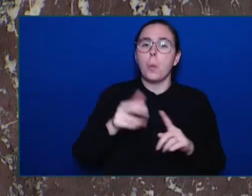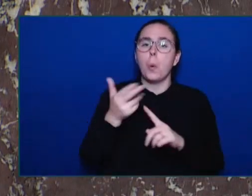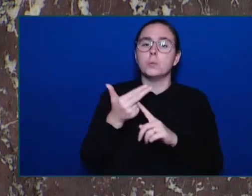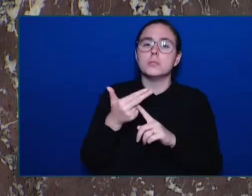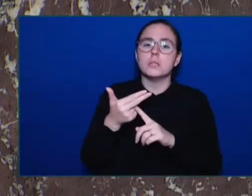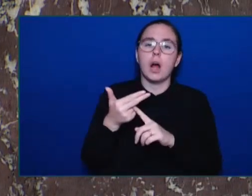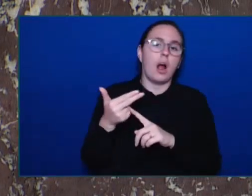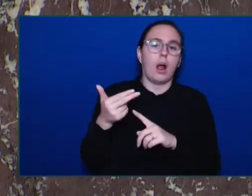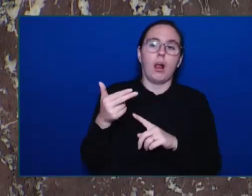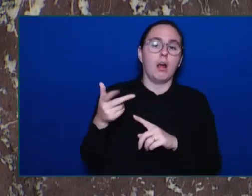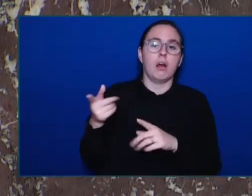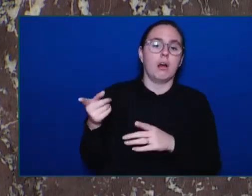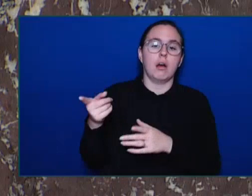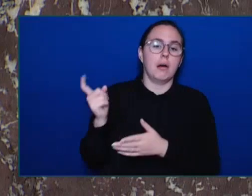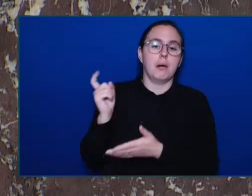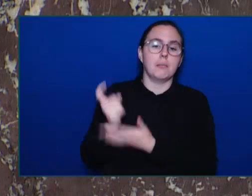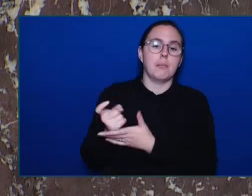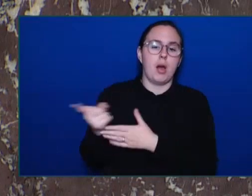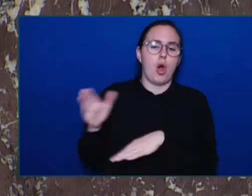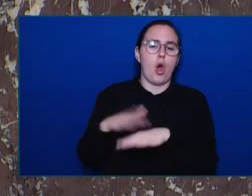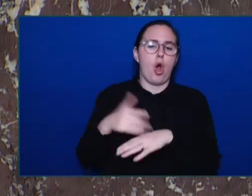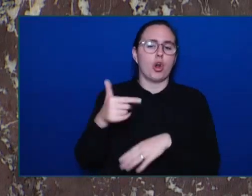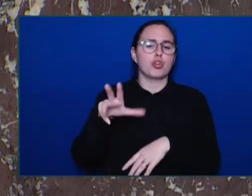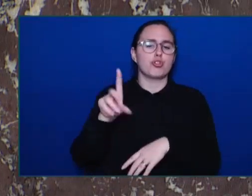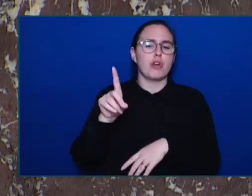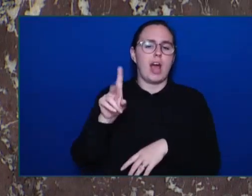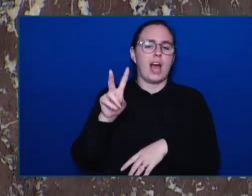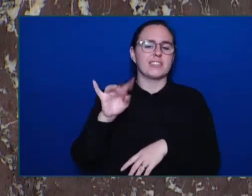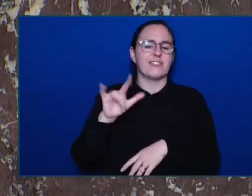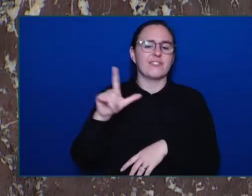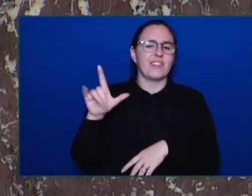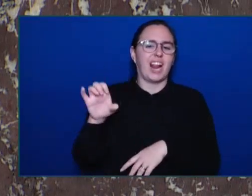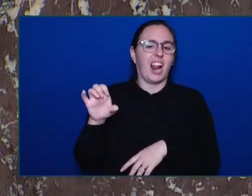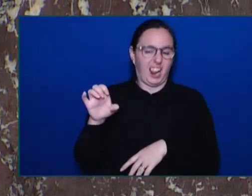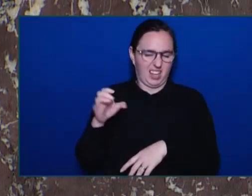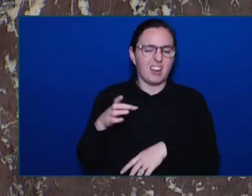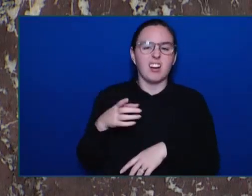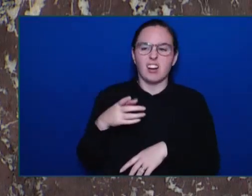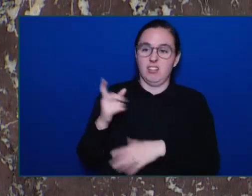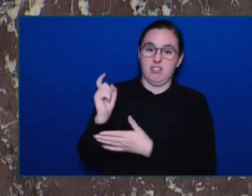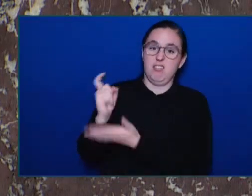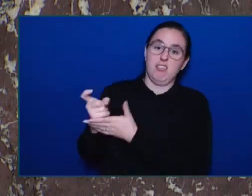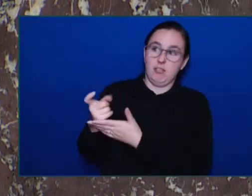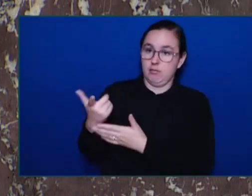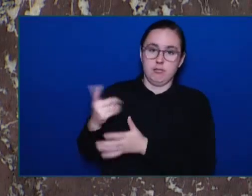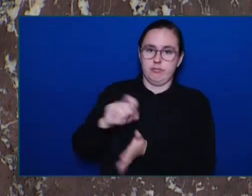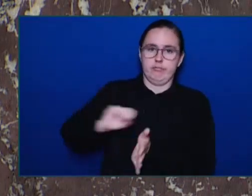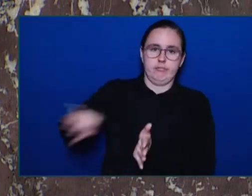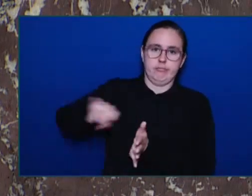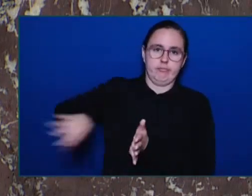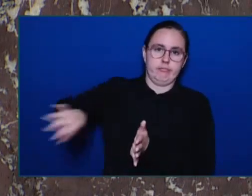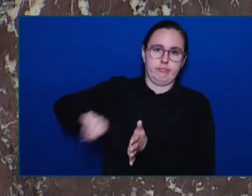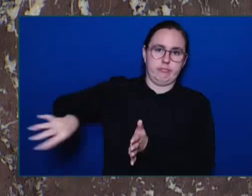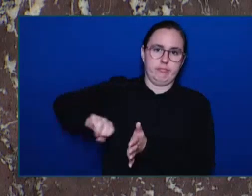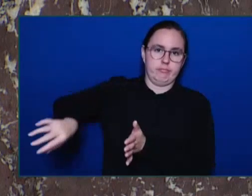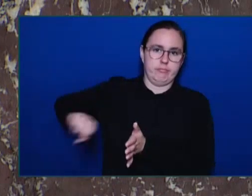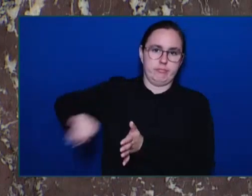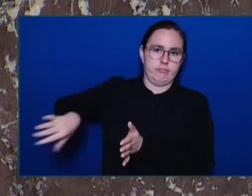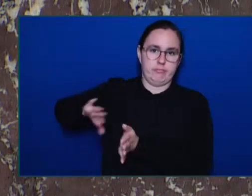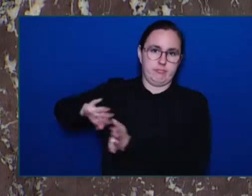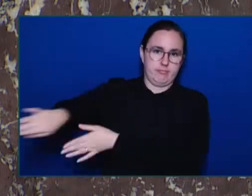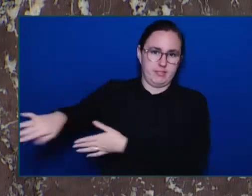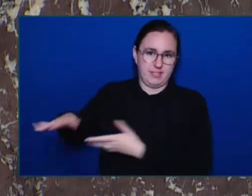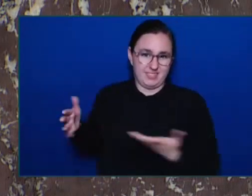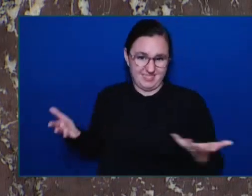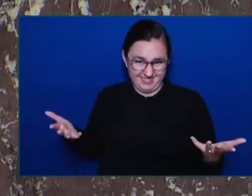2,494 times, including 751 calls last year, according to the Vancouver Police Department. When will the